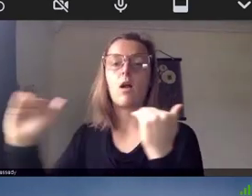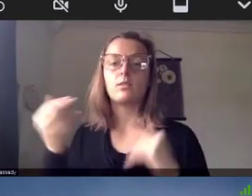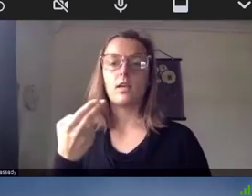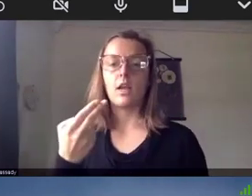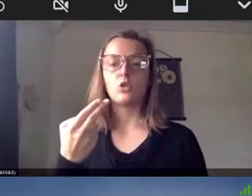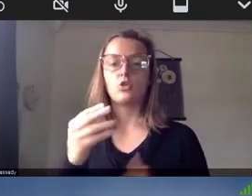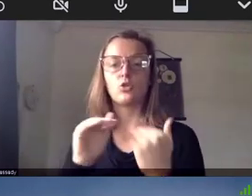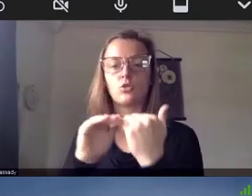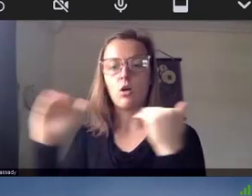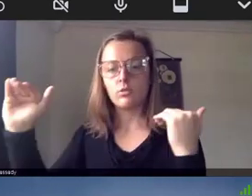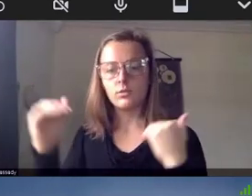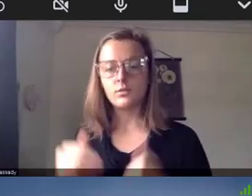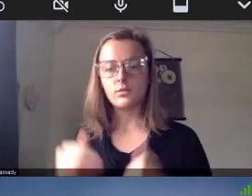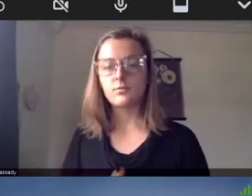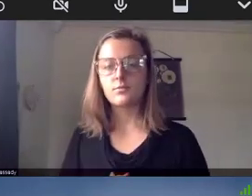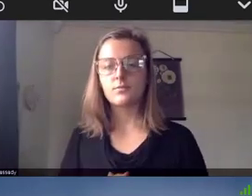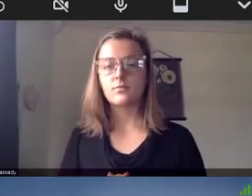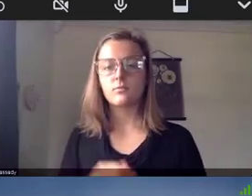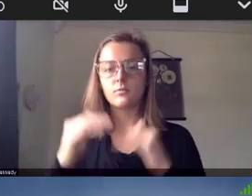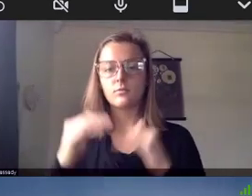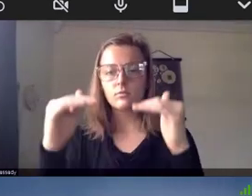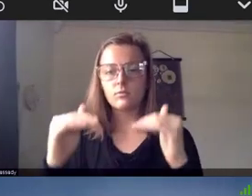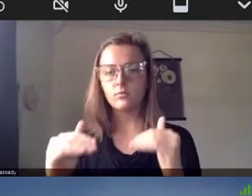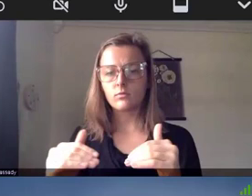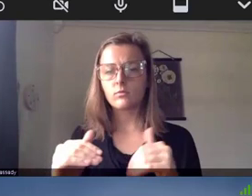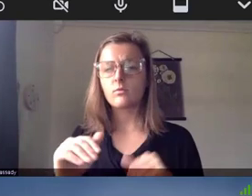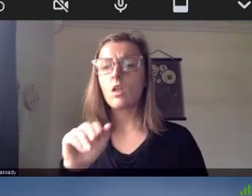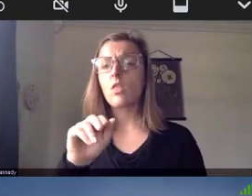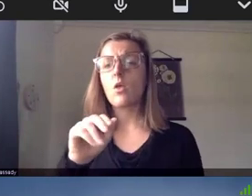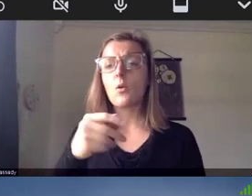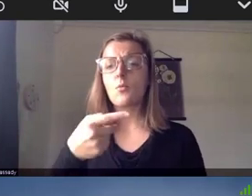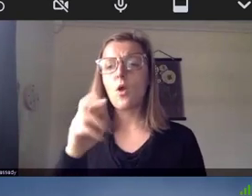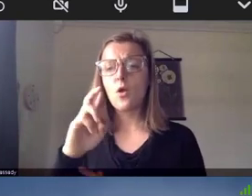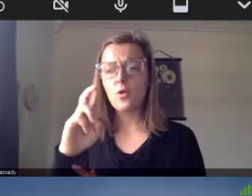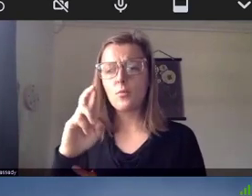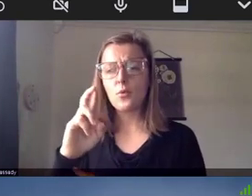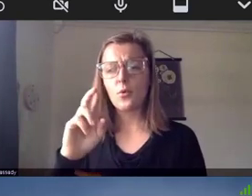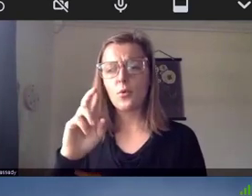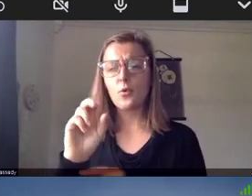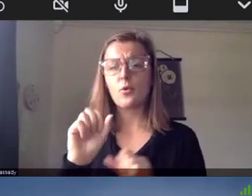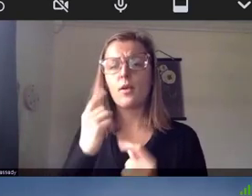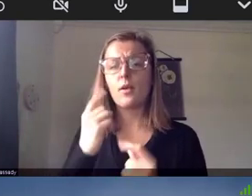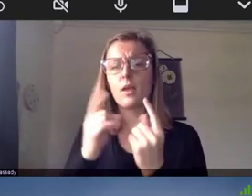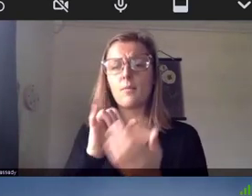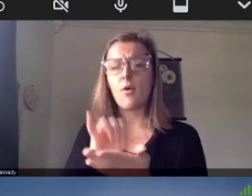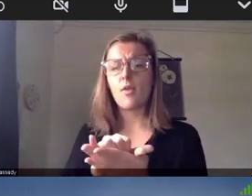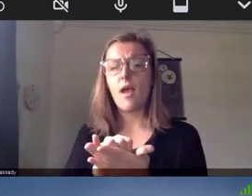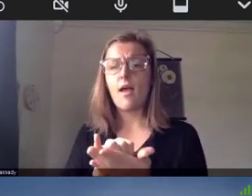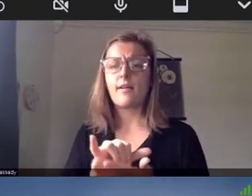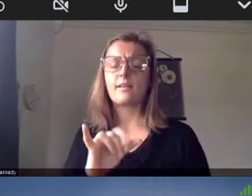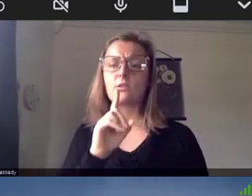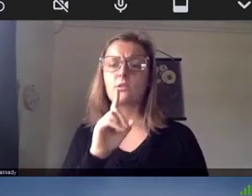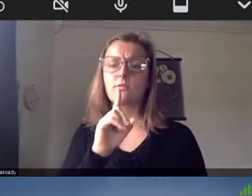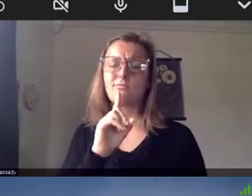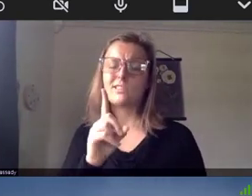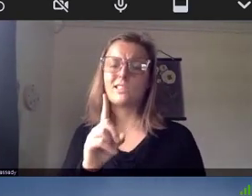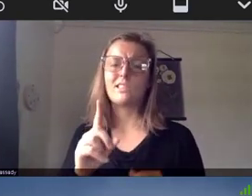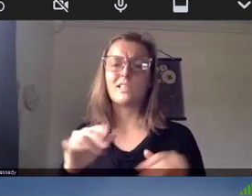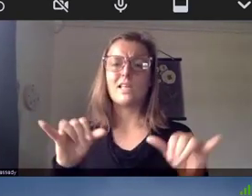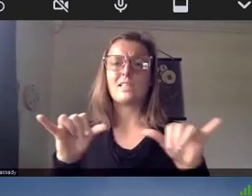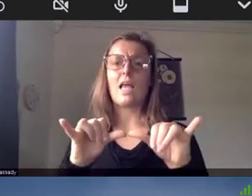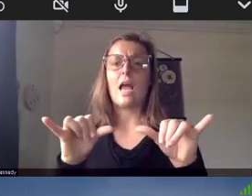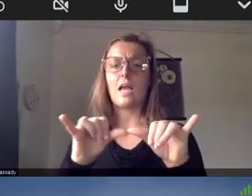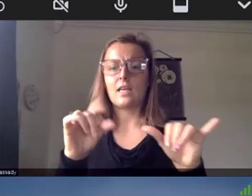a relative measure of the size of the boundary layers, right? So it's also then a relative measure of the size of